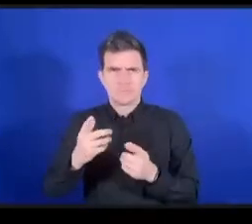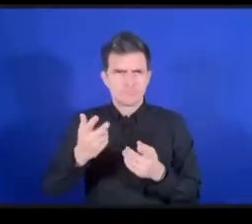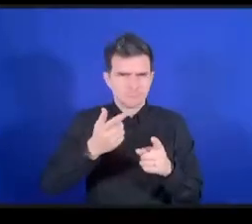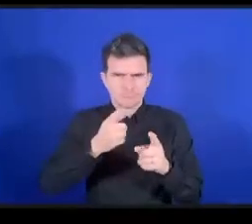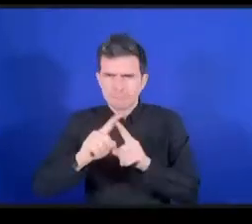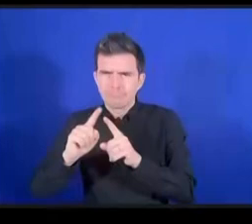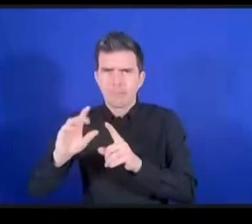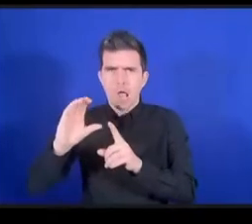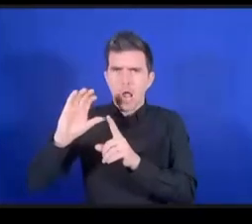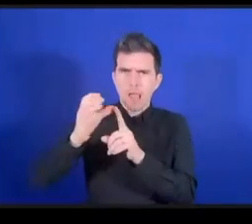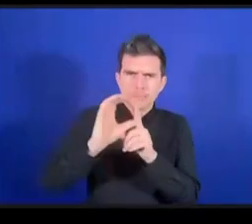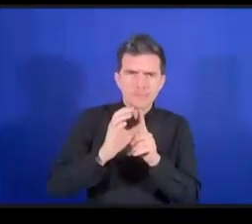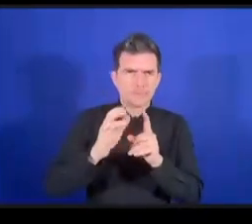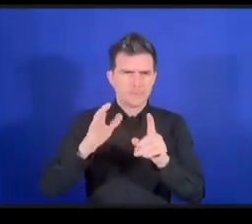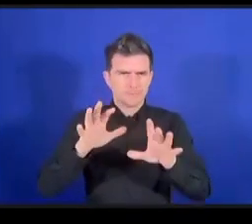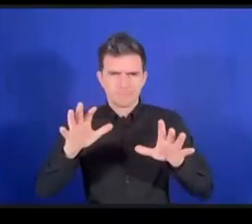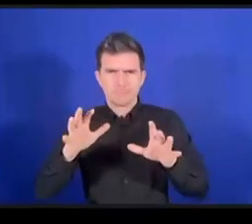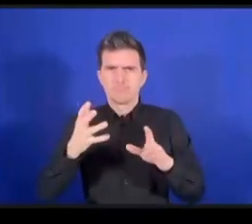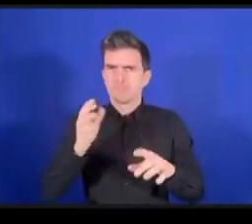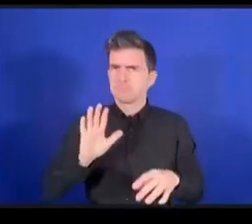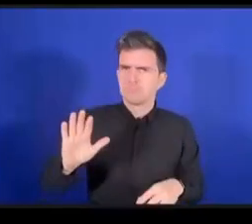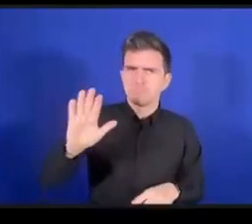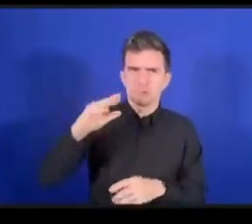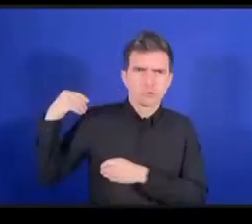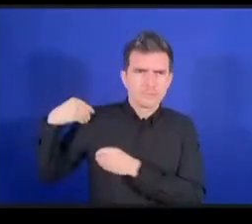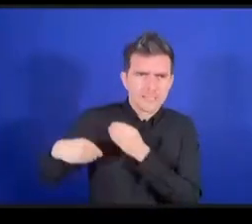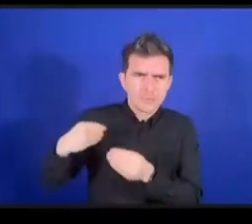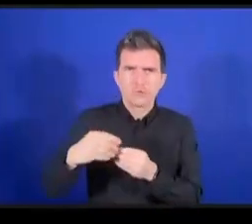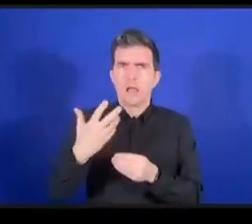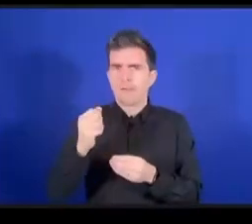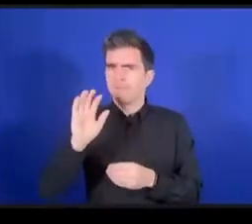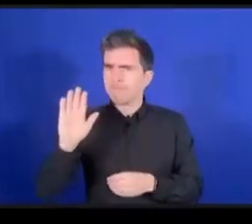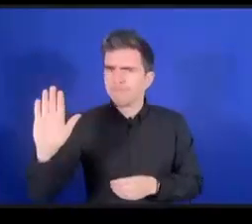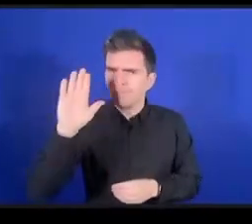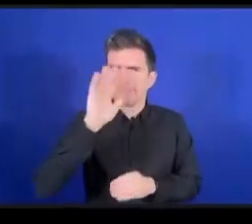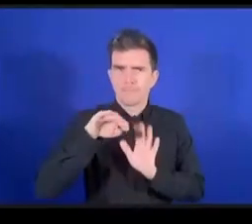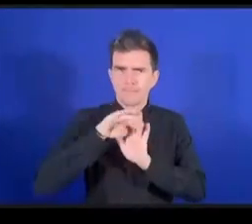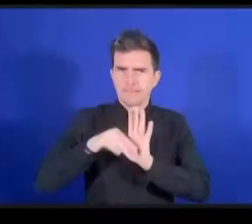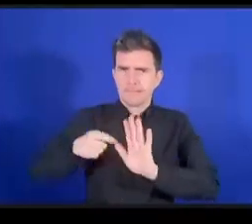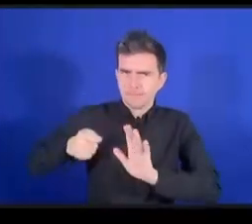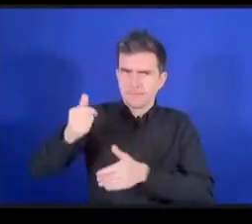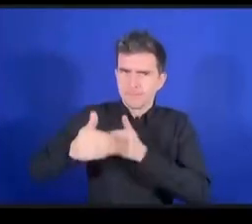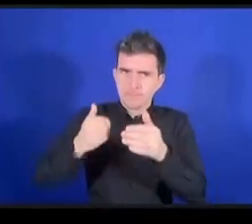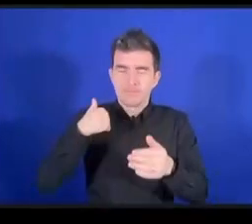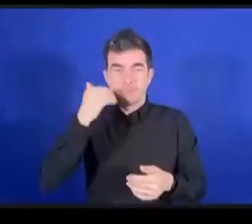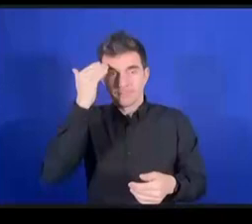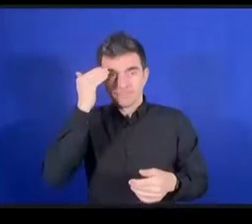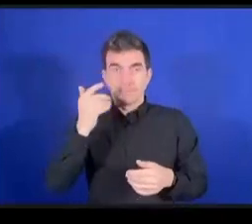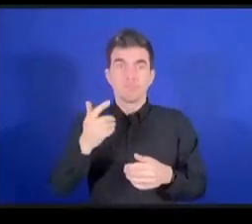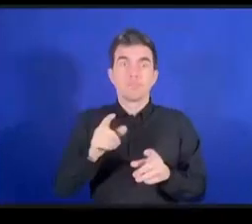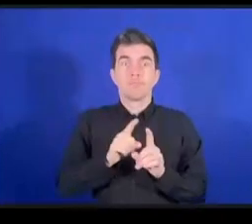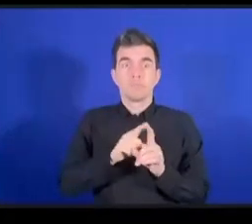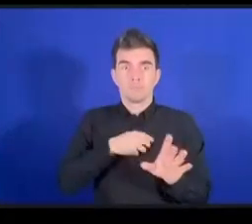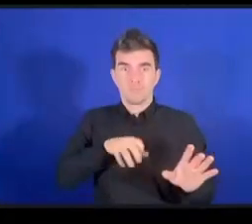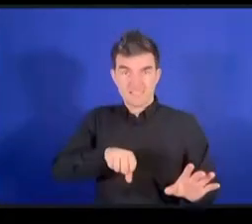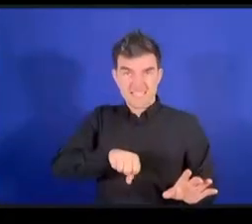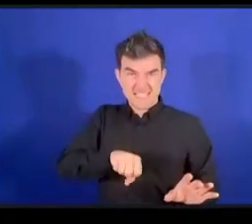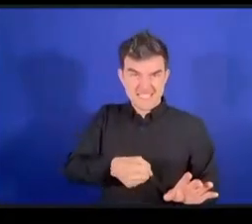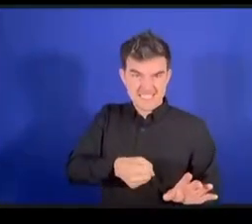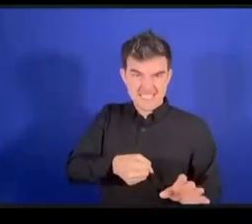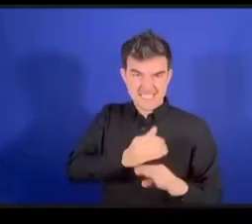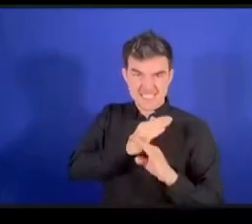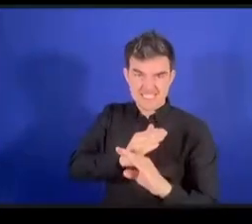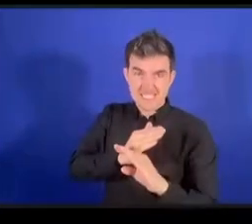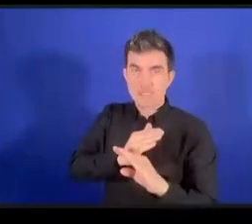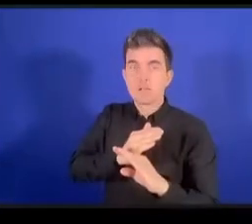squeeze the system too tightly, all the bad actors will act outside the system. There's much arbitrage there. So probably that's what we can